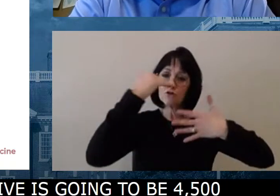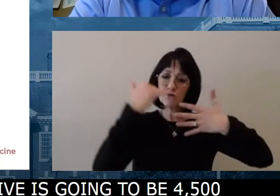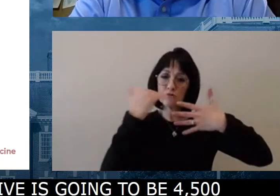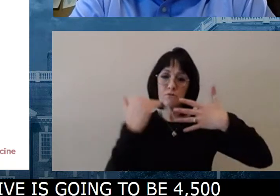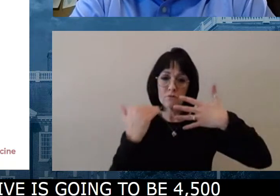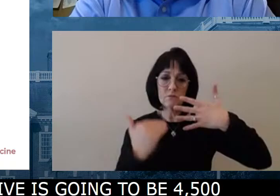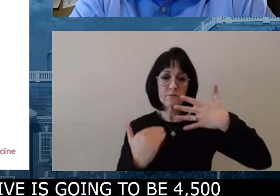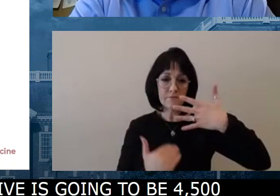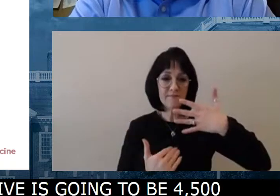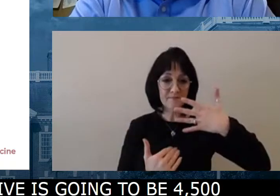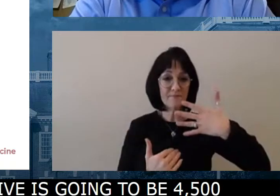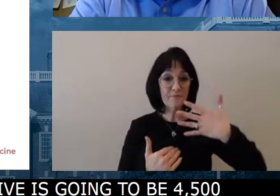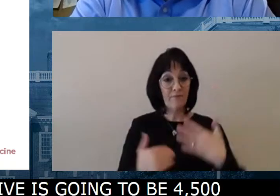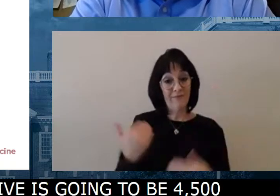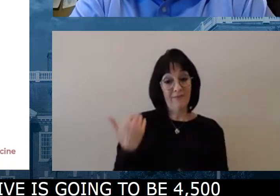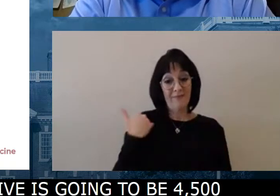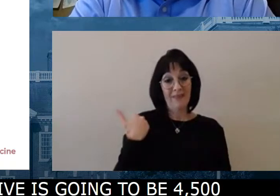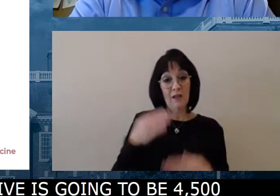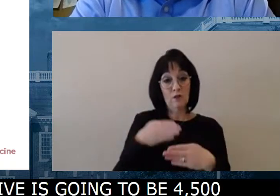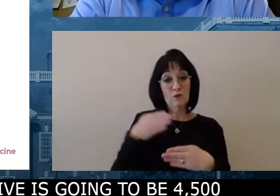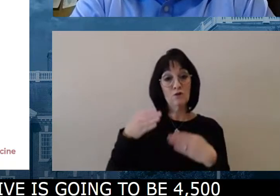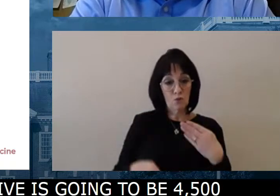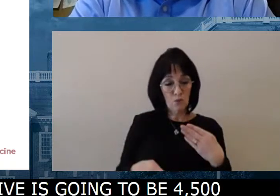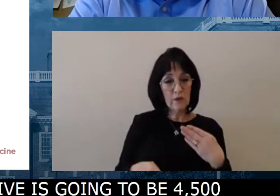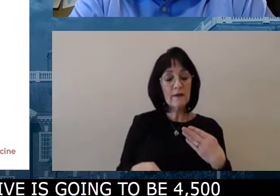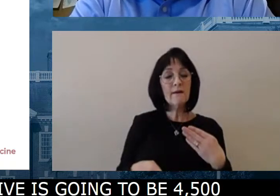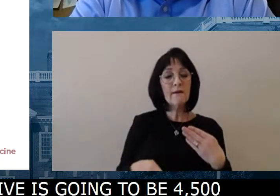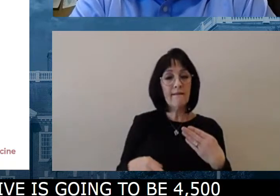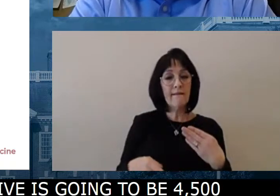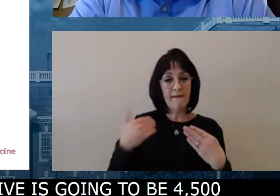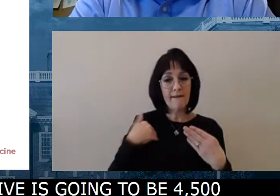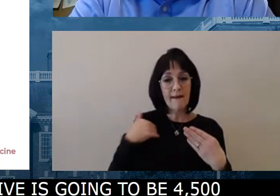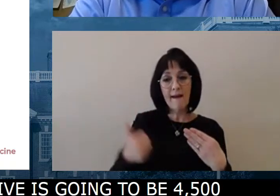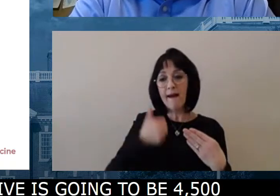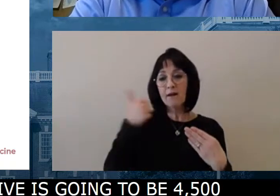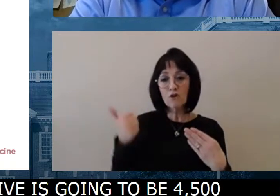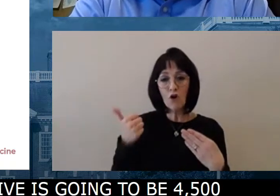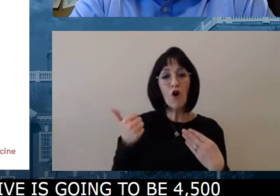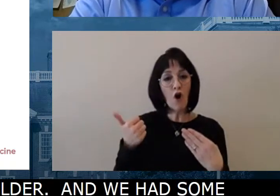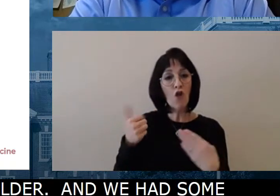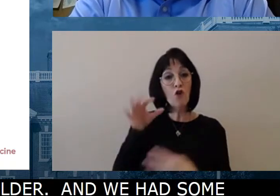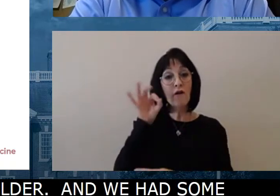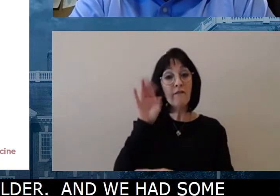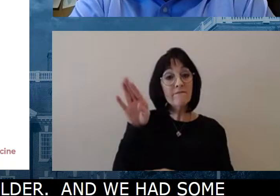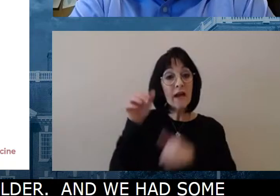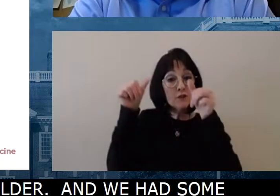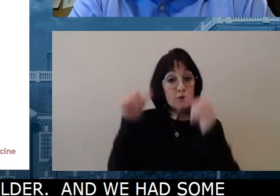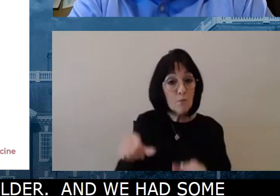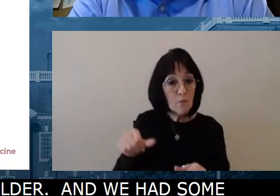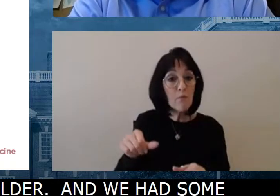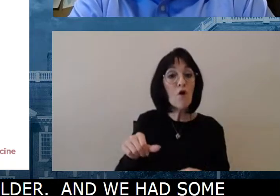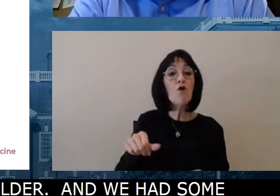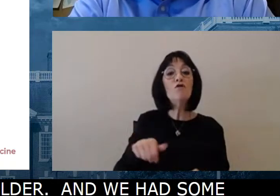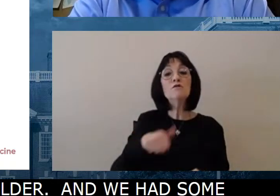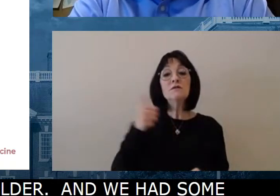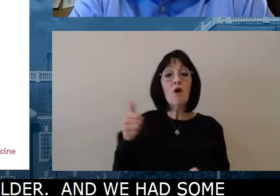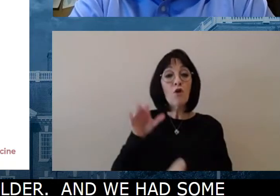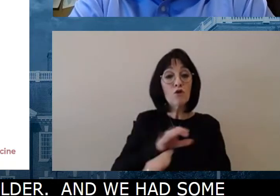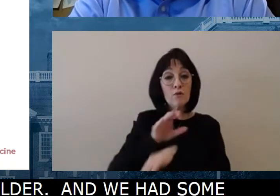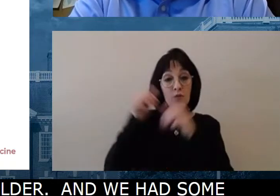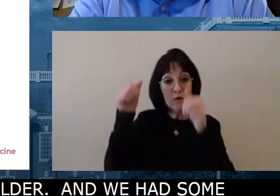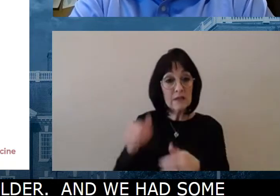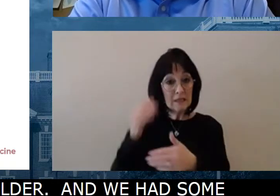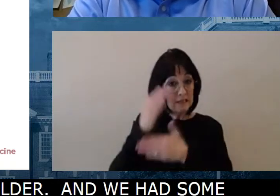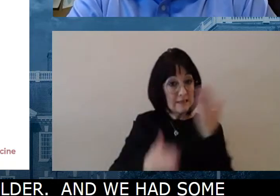really shared across email, group, social media, et cetera. We had people that were under the age of 65 that showed up that we